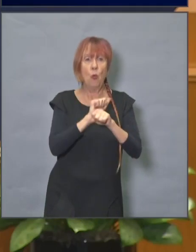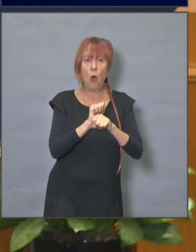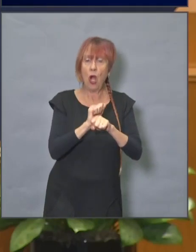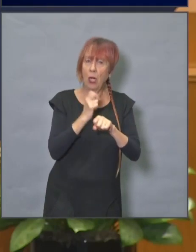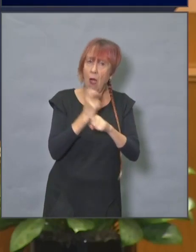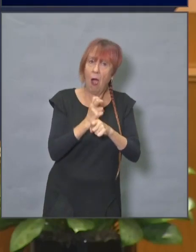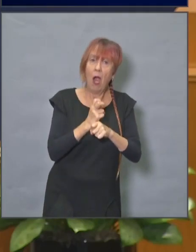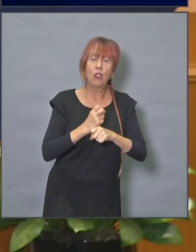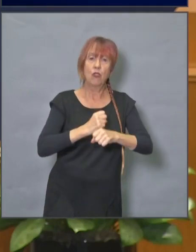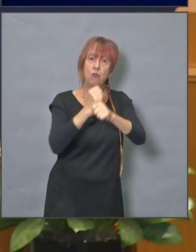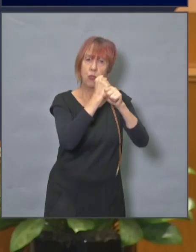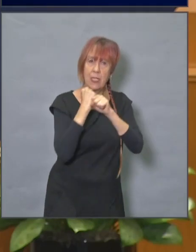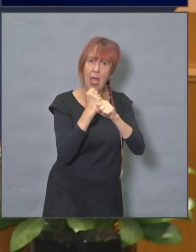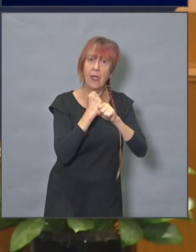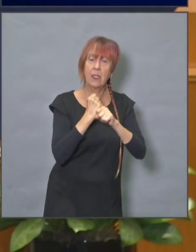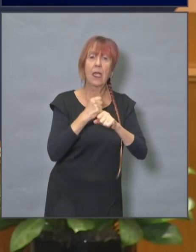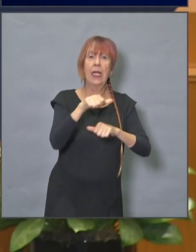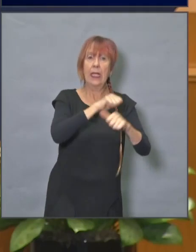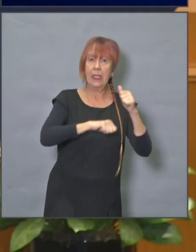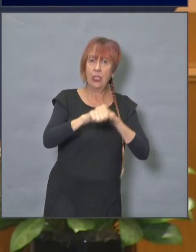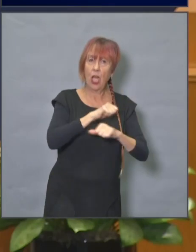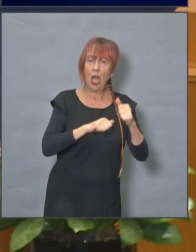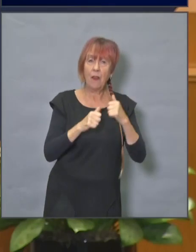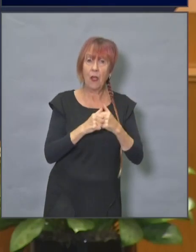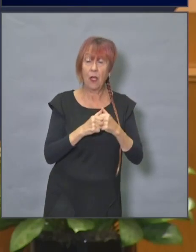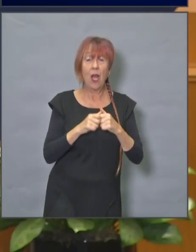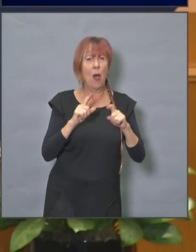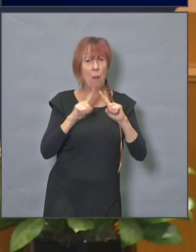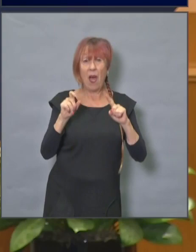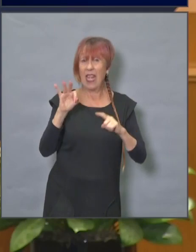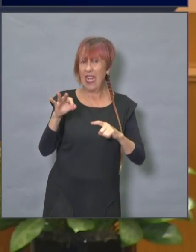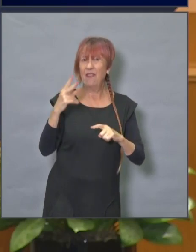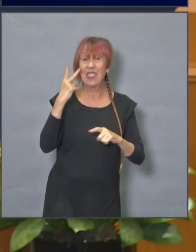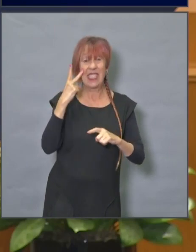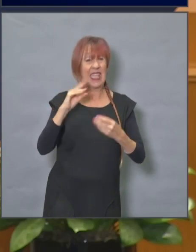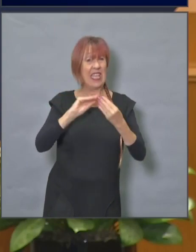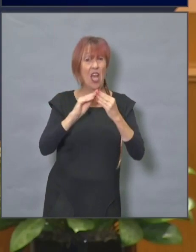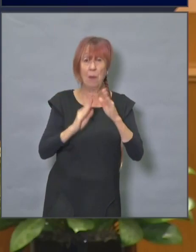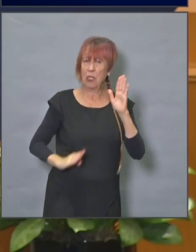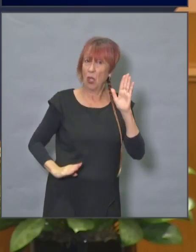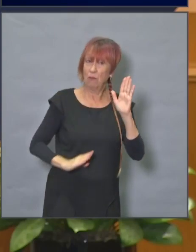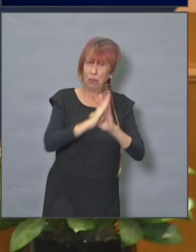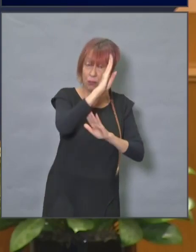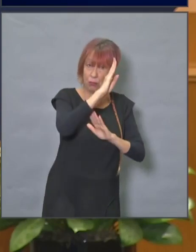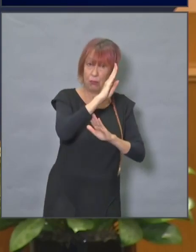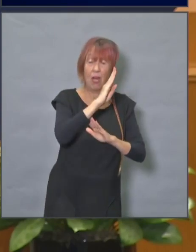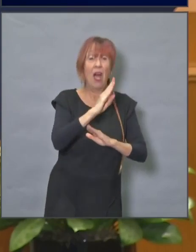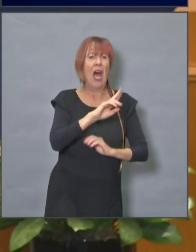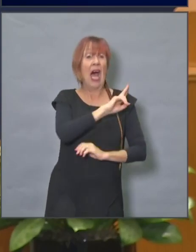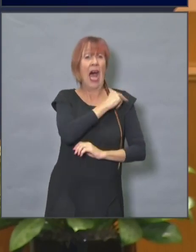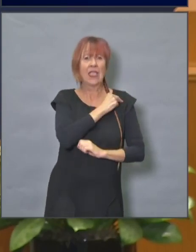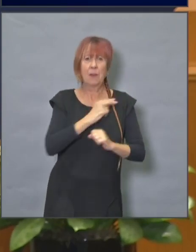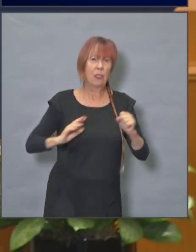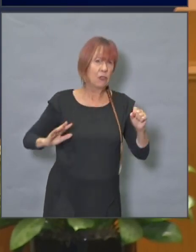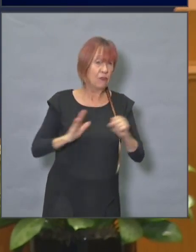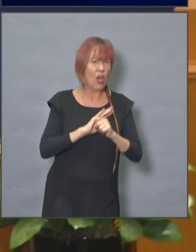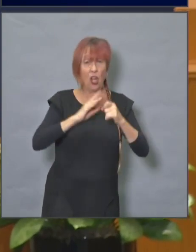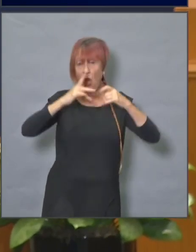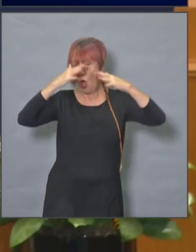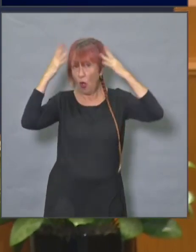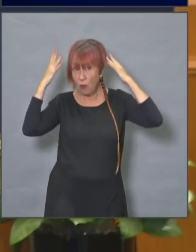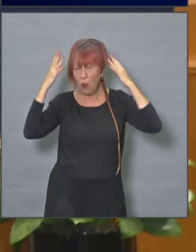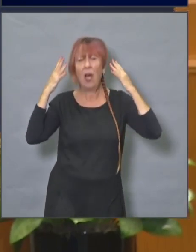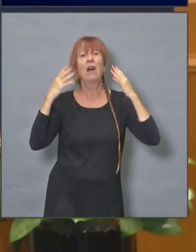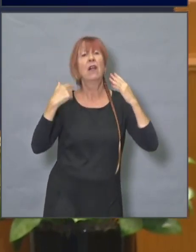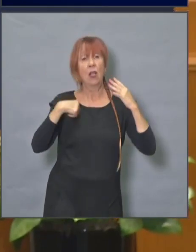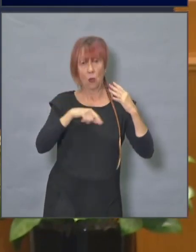but everybody knows, you know, if we were to see huge spikes that resulted in the healthcare system being overwhelmed, we would be coming back